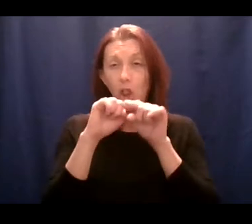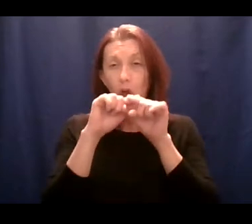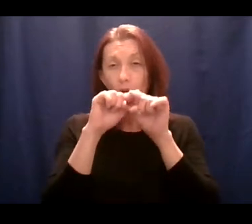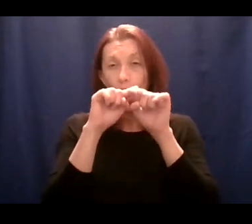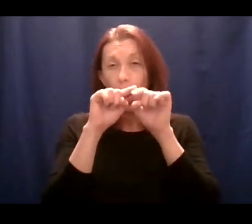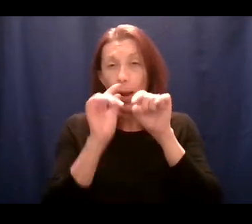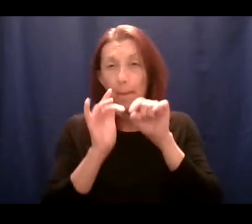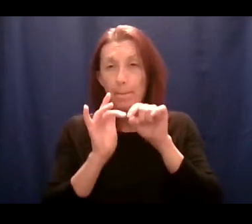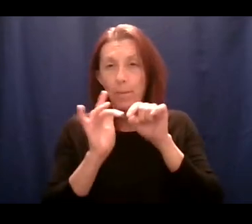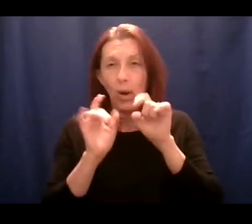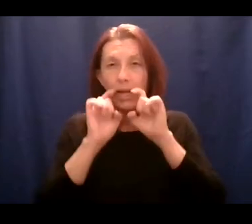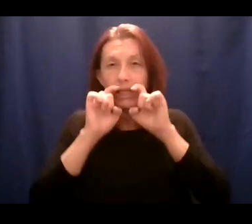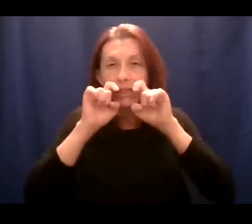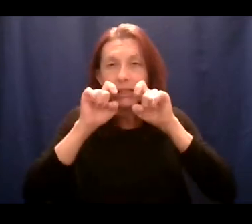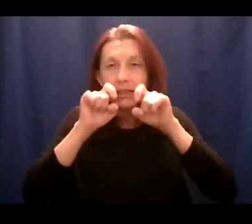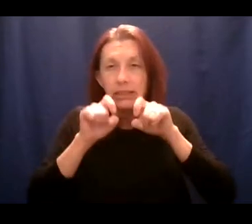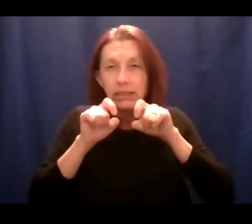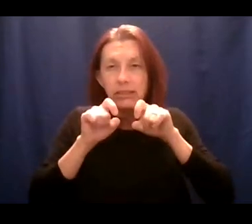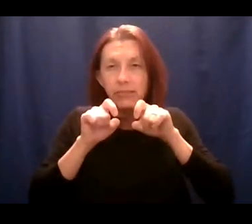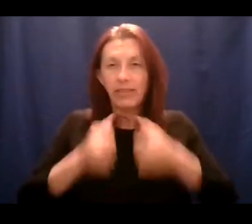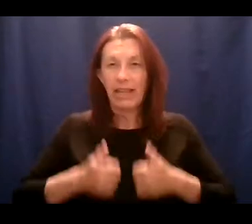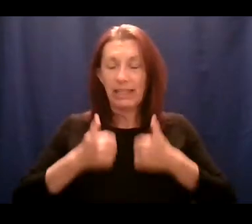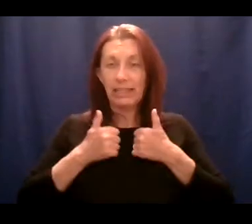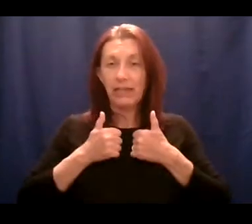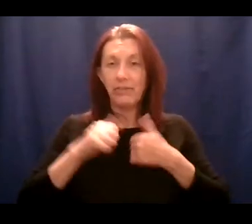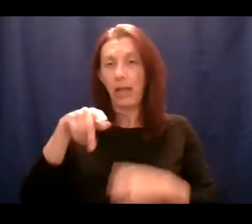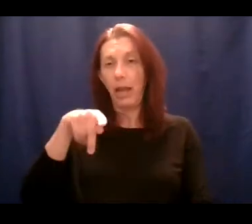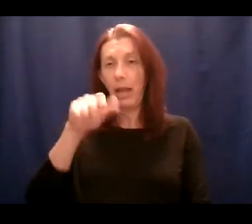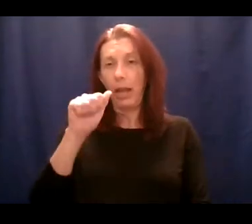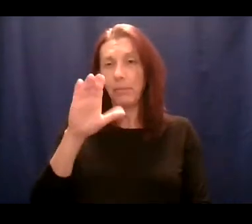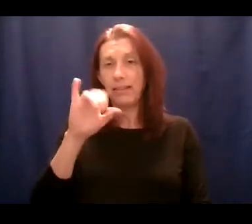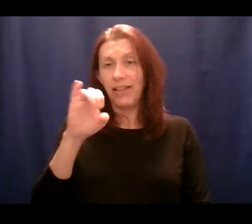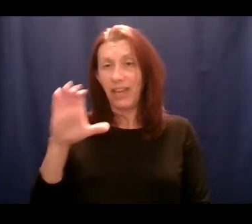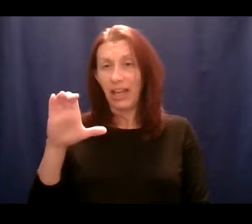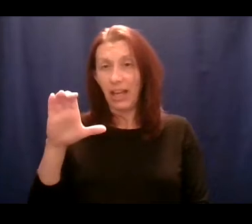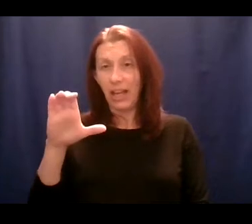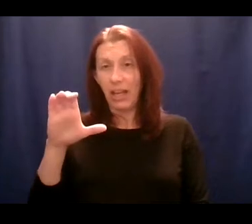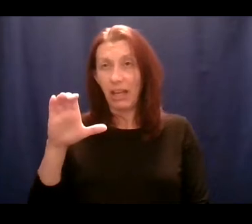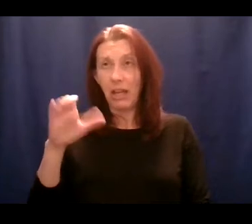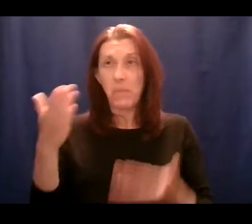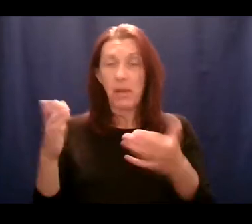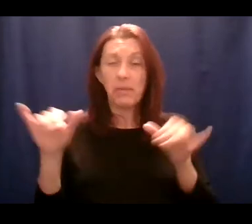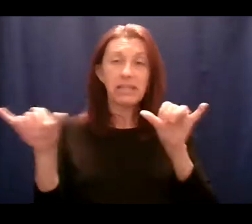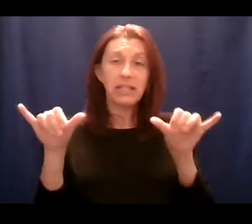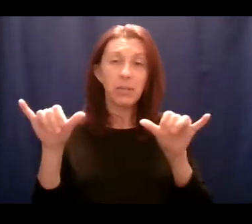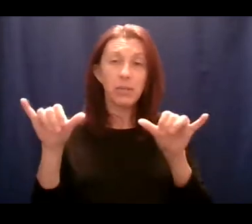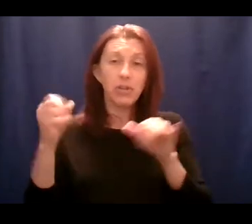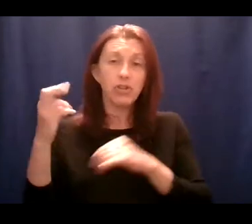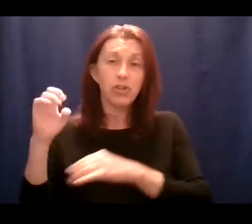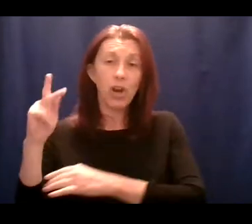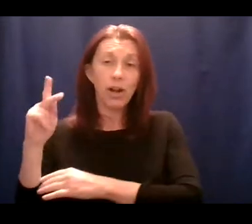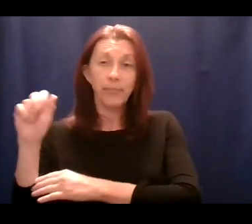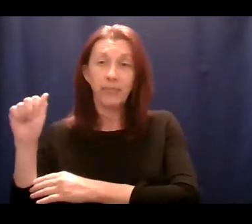Pacific Ocean, but it might have a shark that's very similar in the Atlantic Ocean that eats the same food, so they have